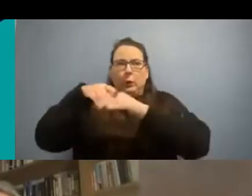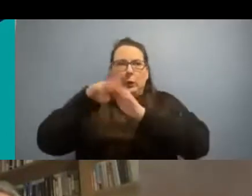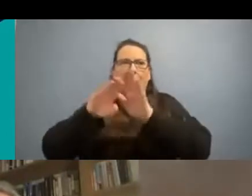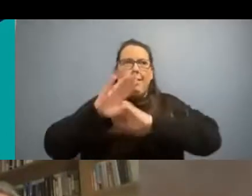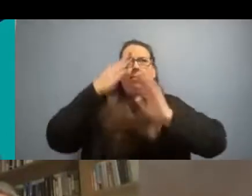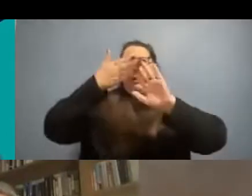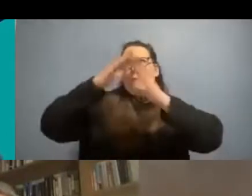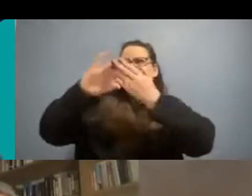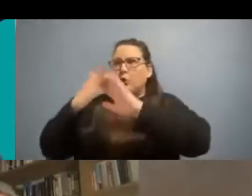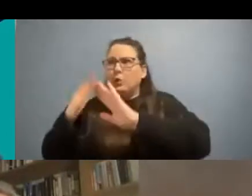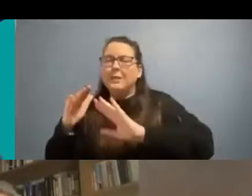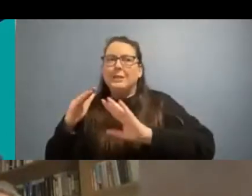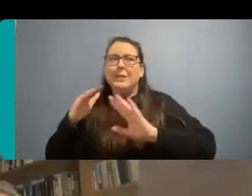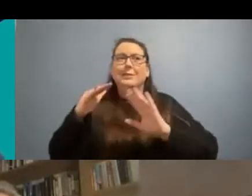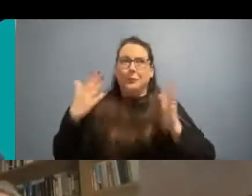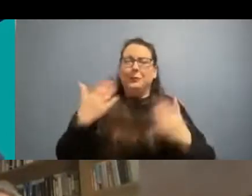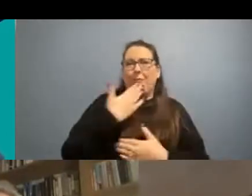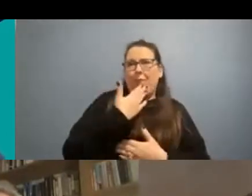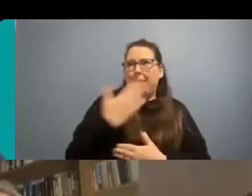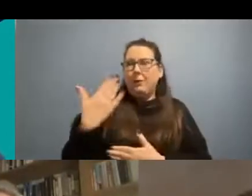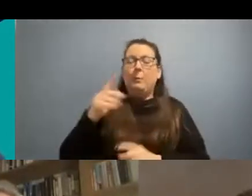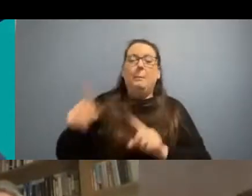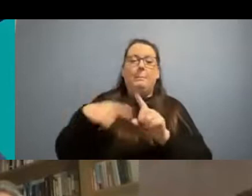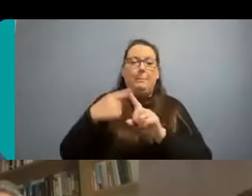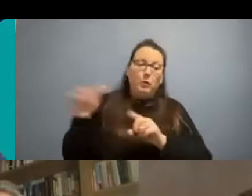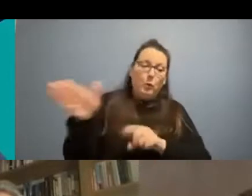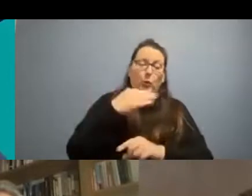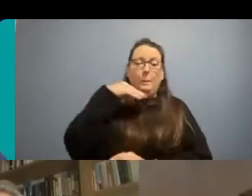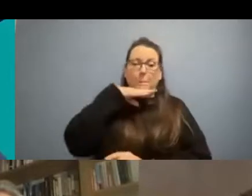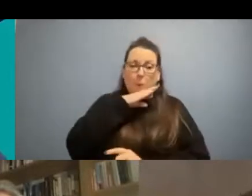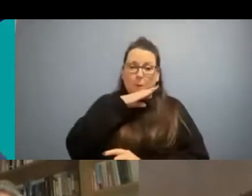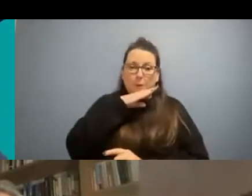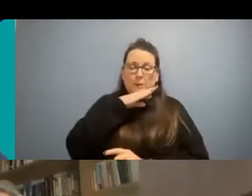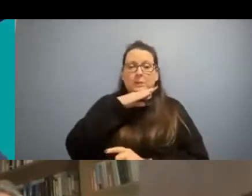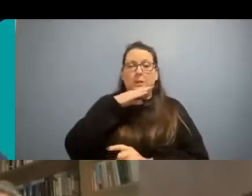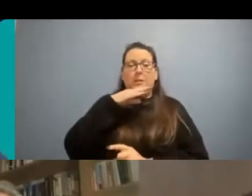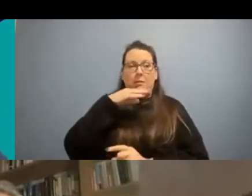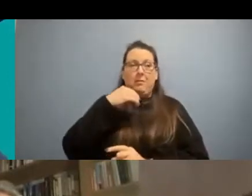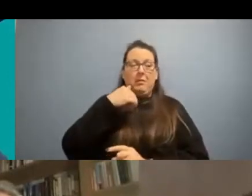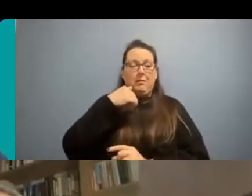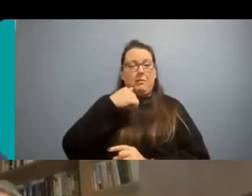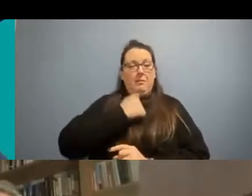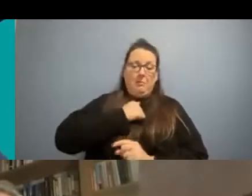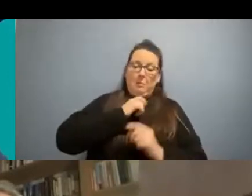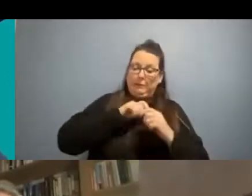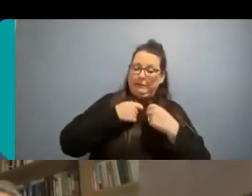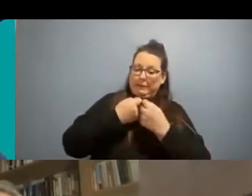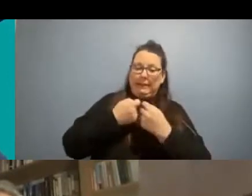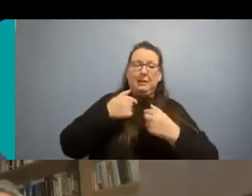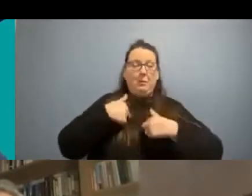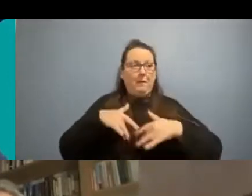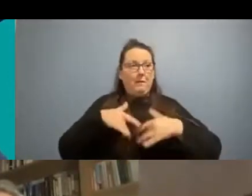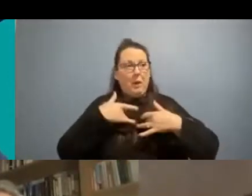thank you. And to everyone in the Melbourne community, particularly those who I'm privileged to represent, every day I'm in awe